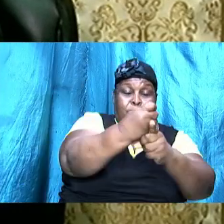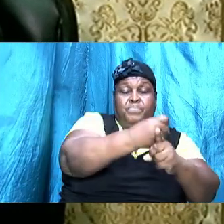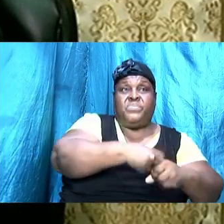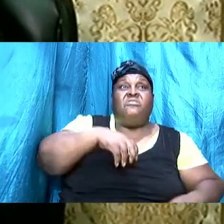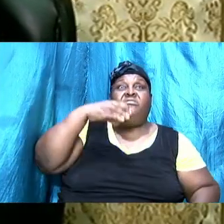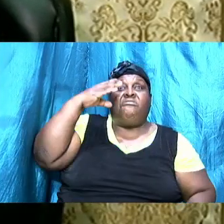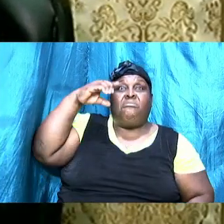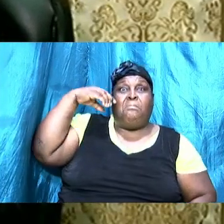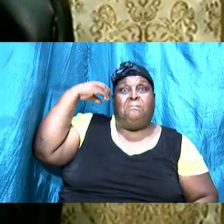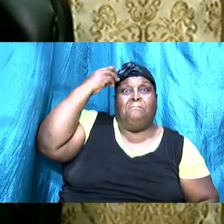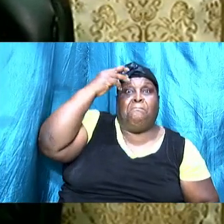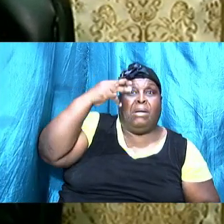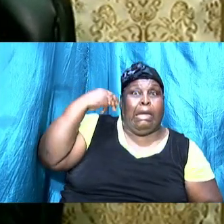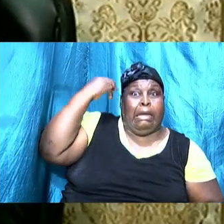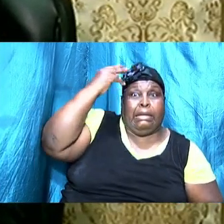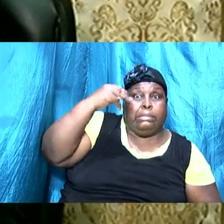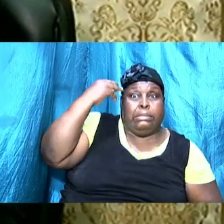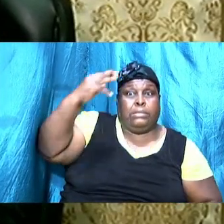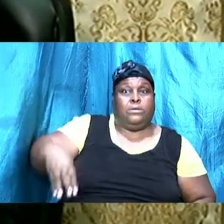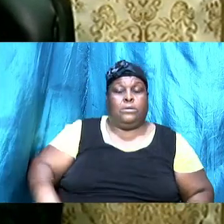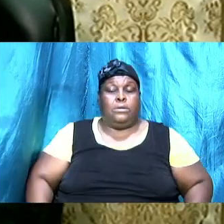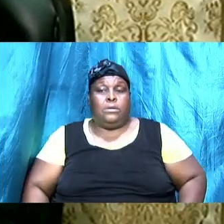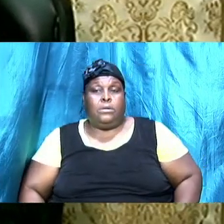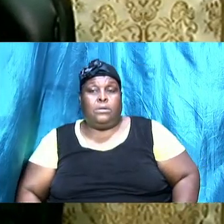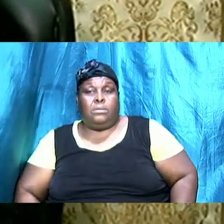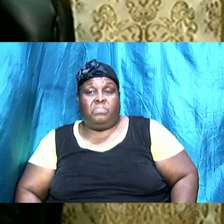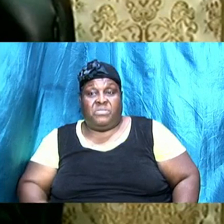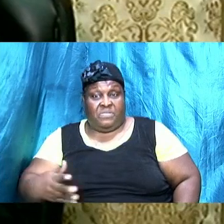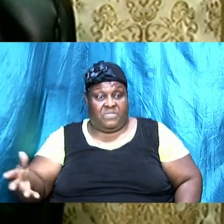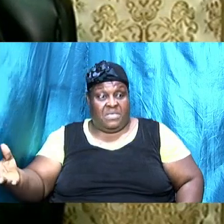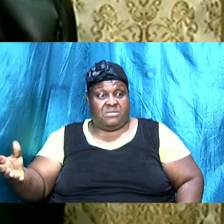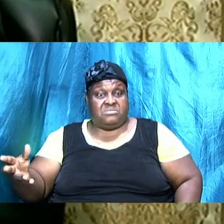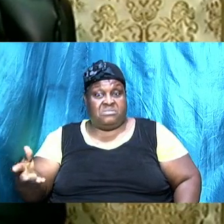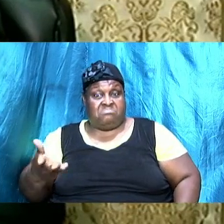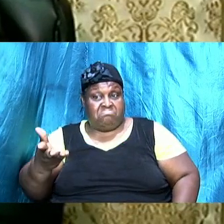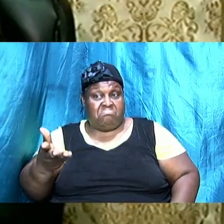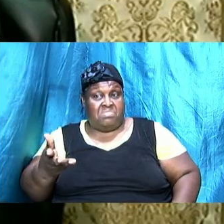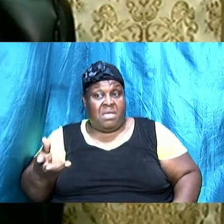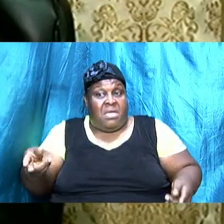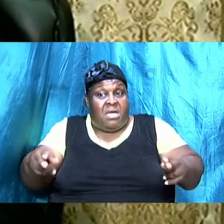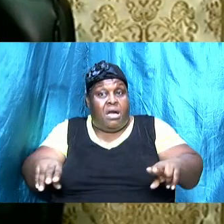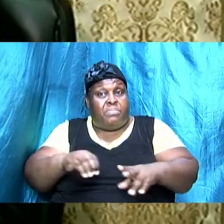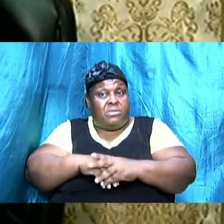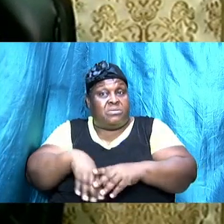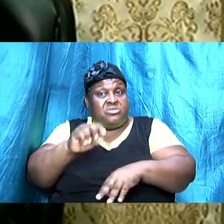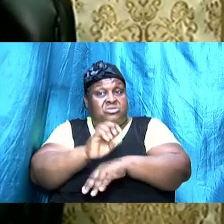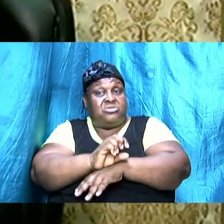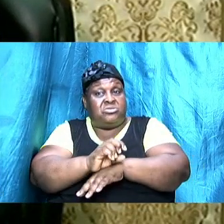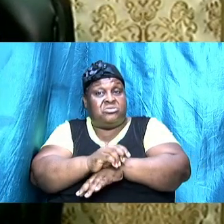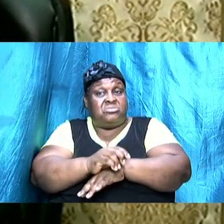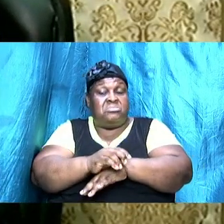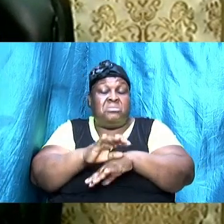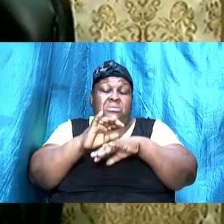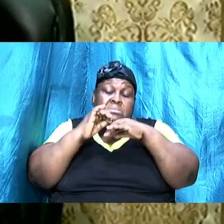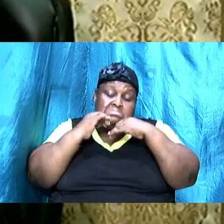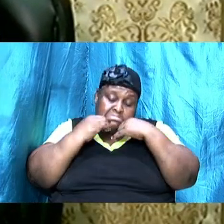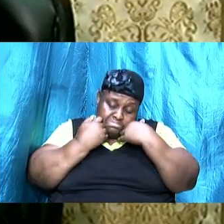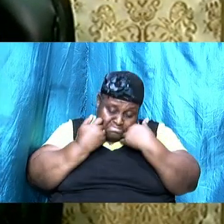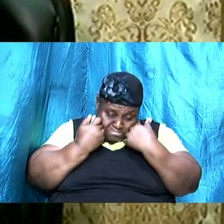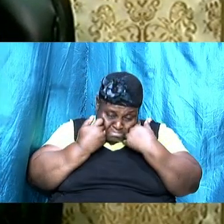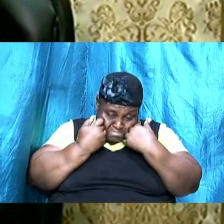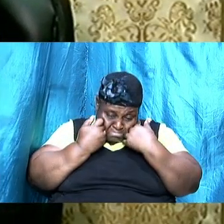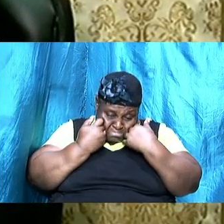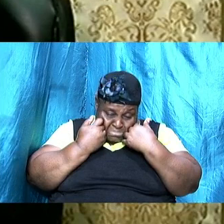Does things like these happen in the church? I am ashamed to say yes. I am